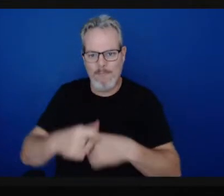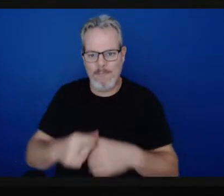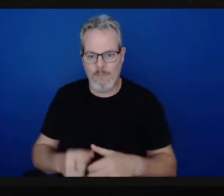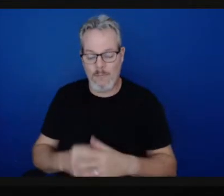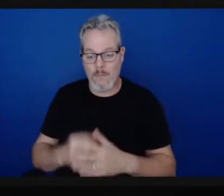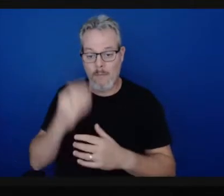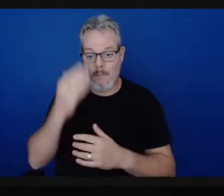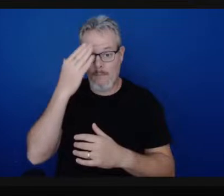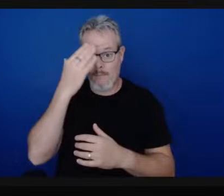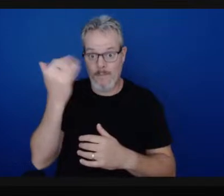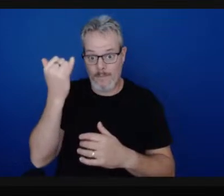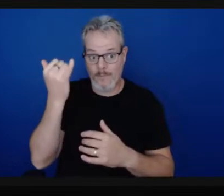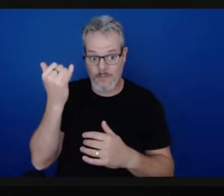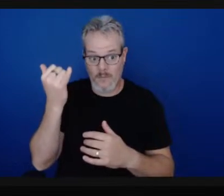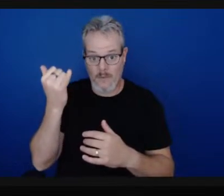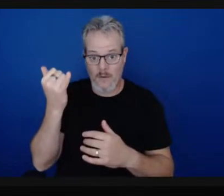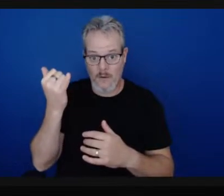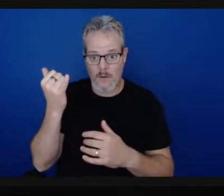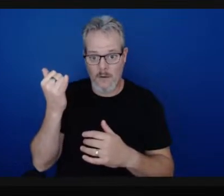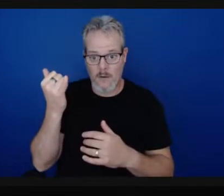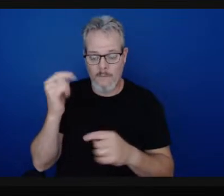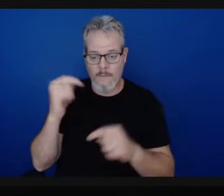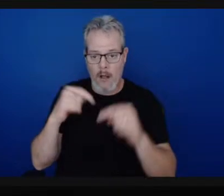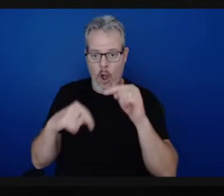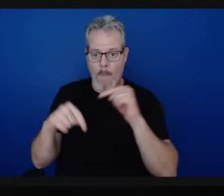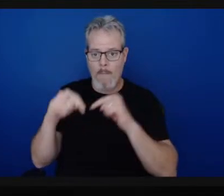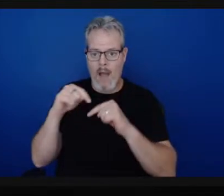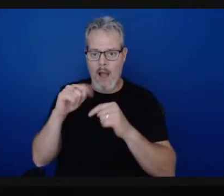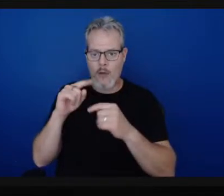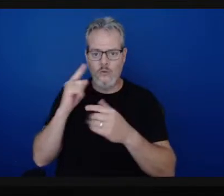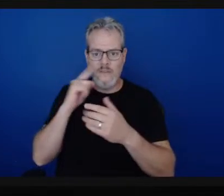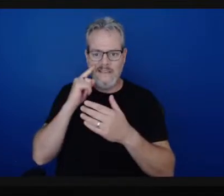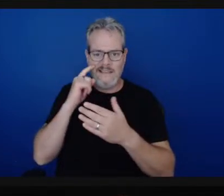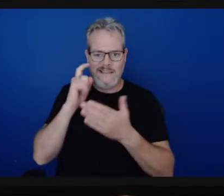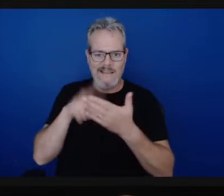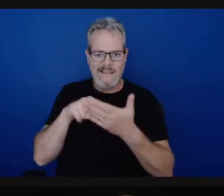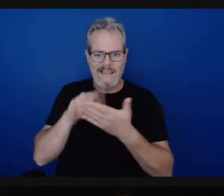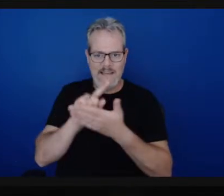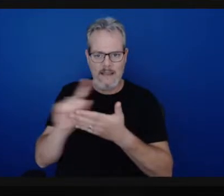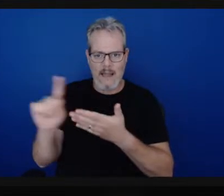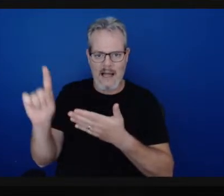Because if I come back to this map from last week, right there,